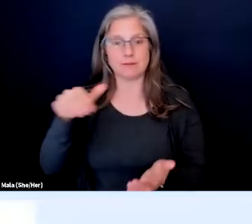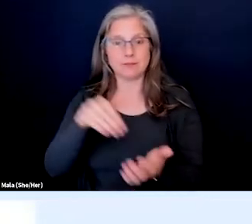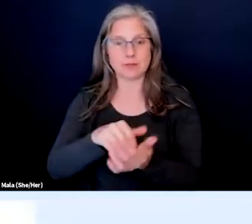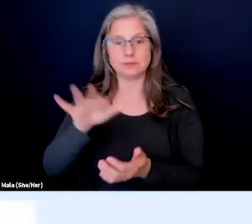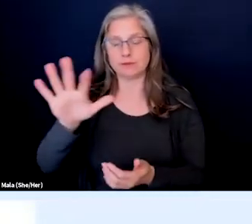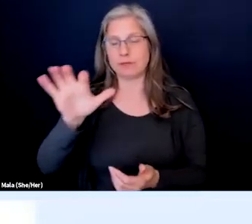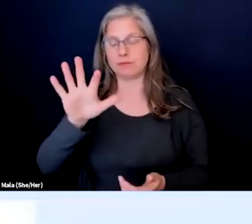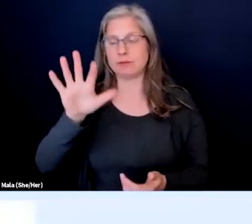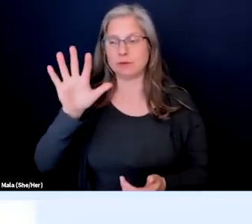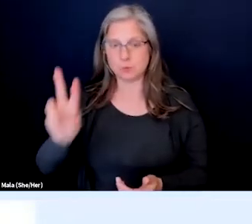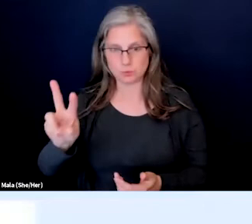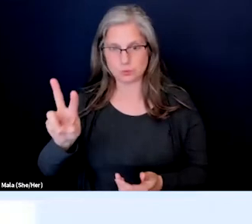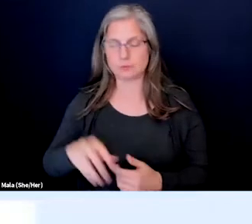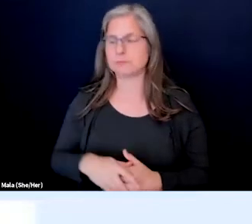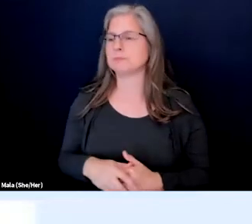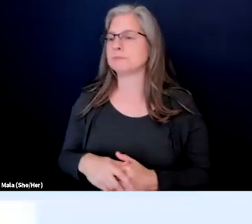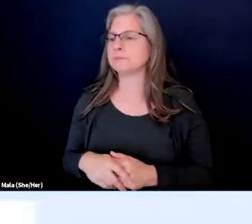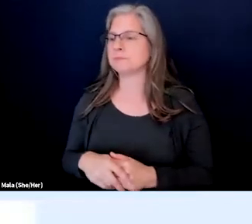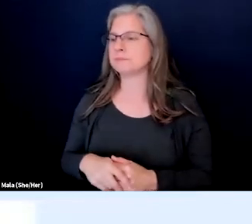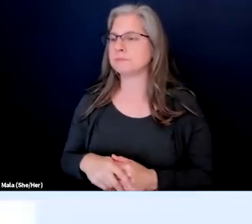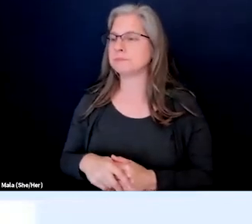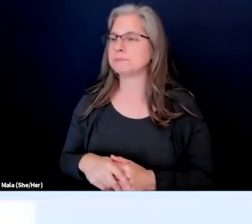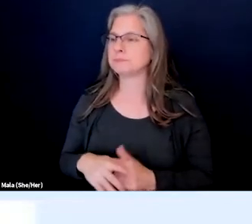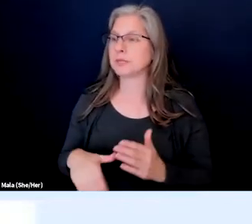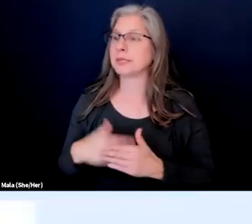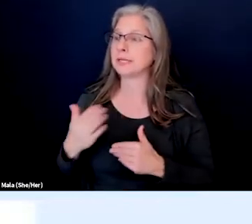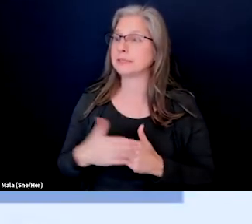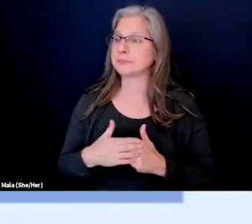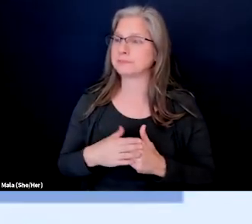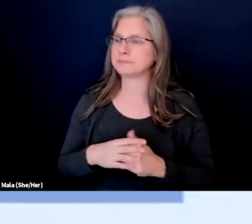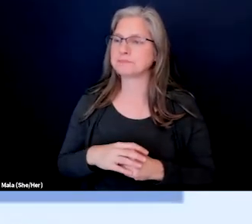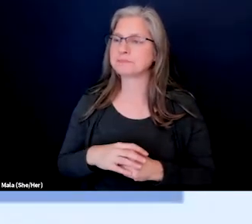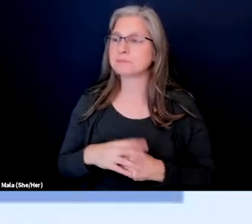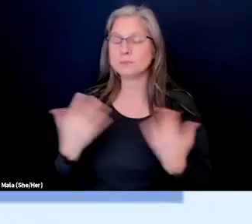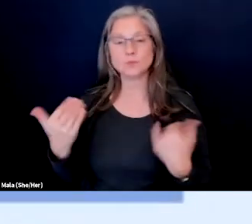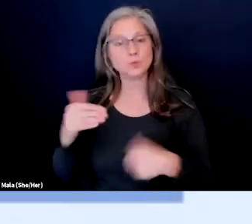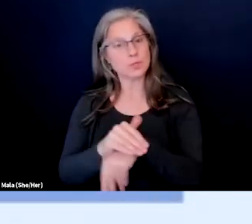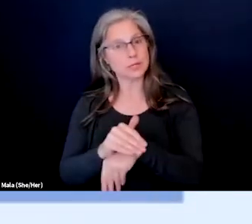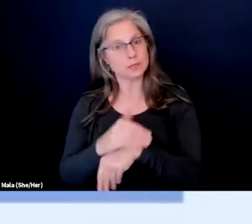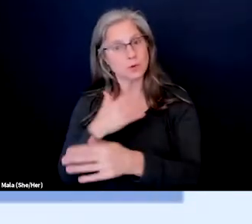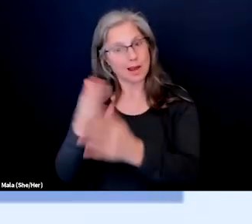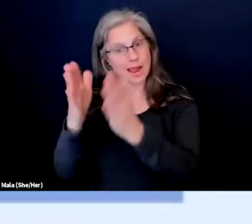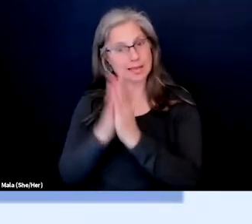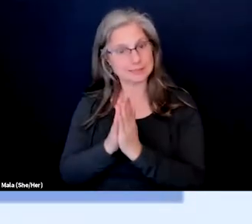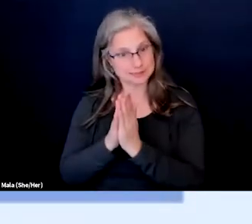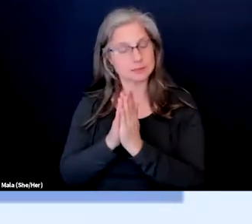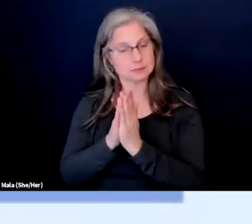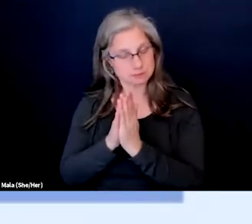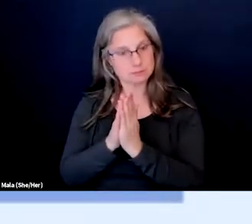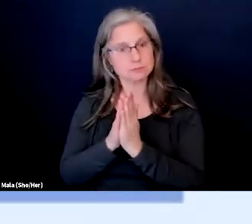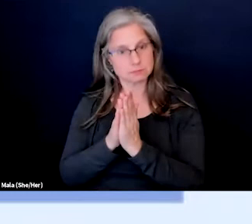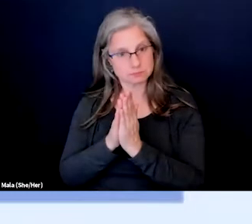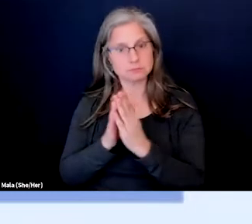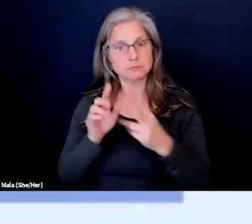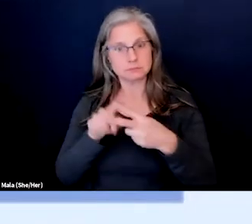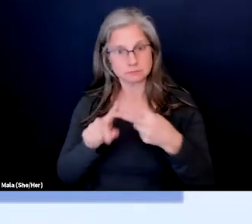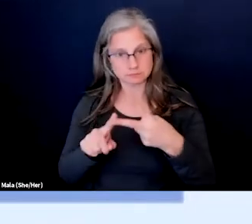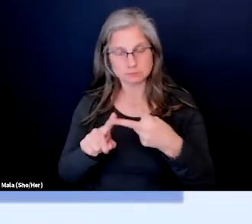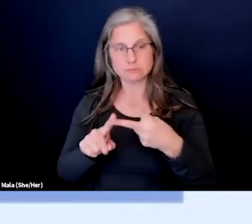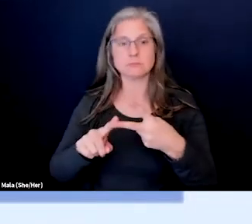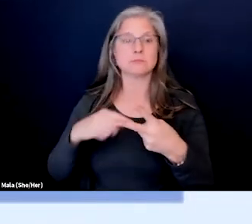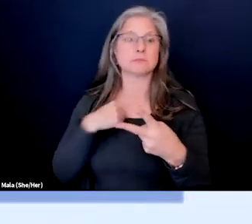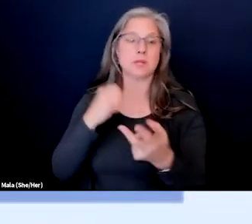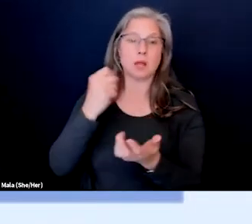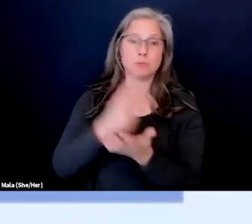$3,355,552. Next slide, please. So tonight, we're asking the board to approve the resolution approving